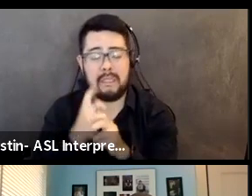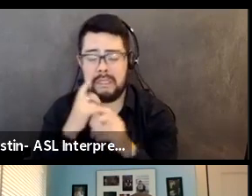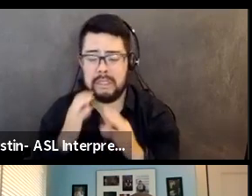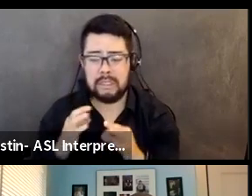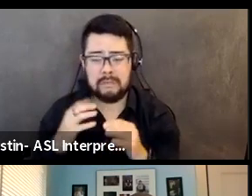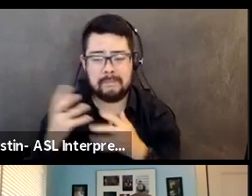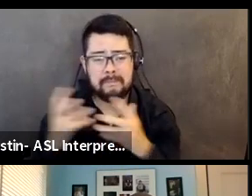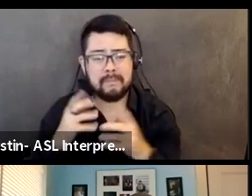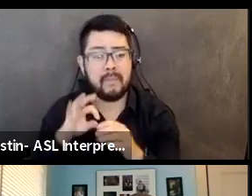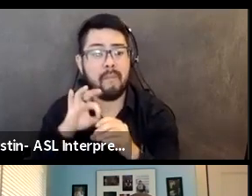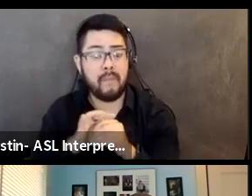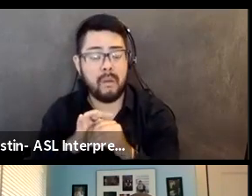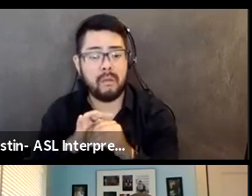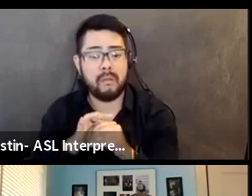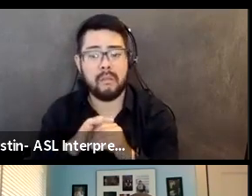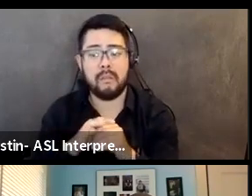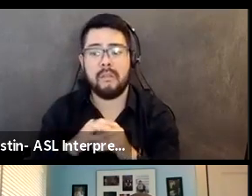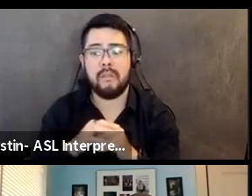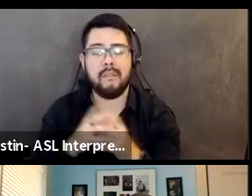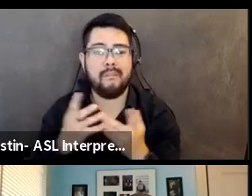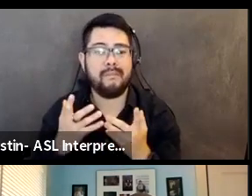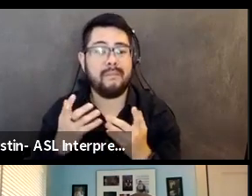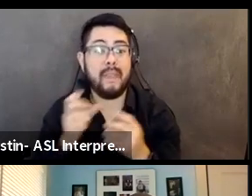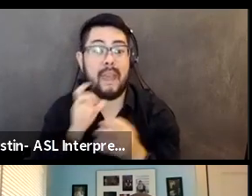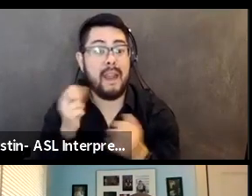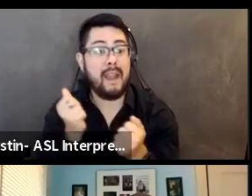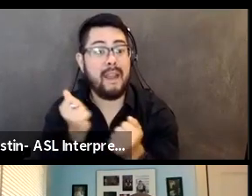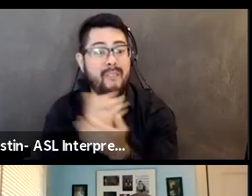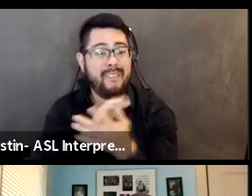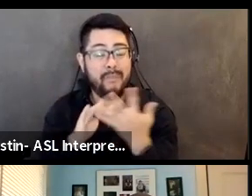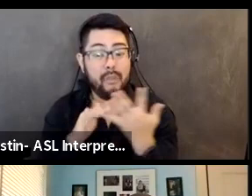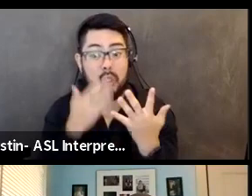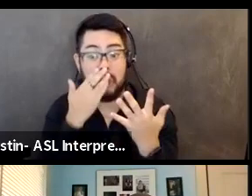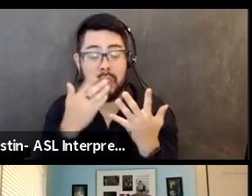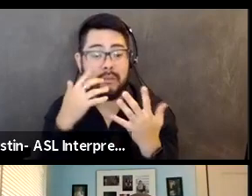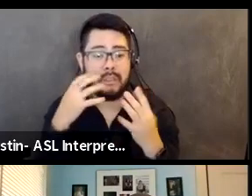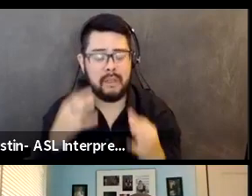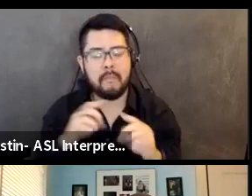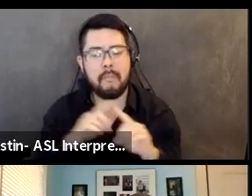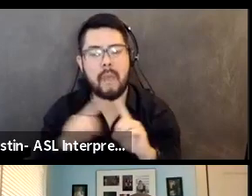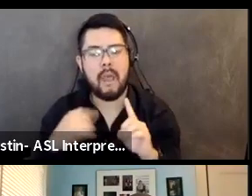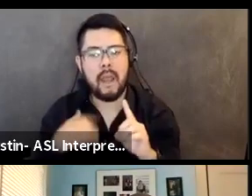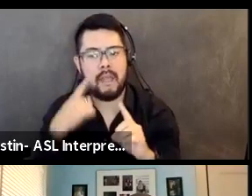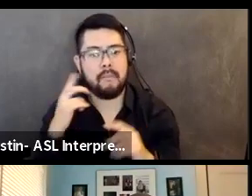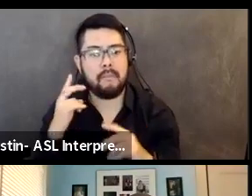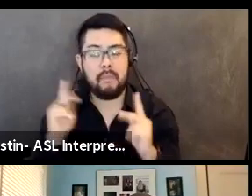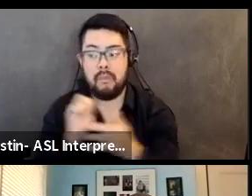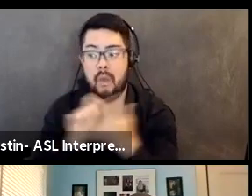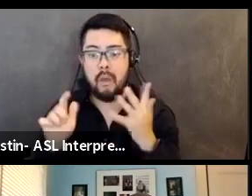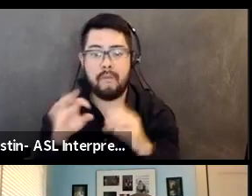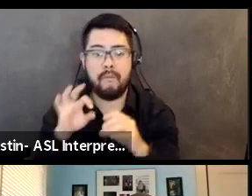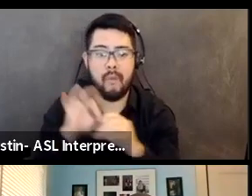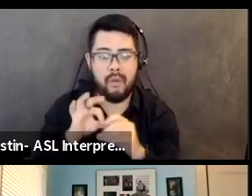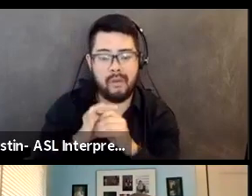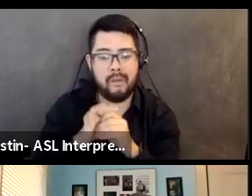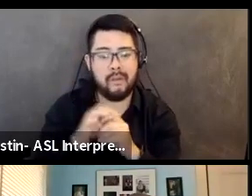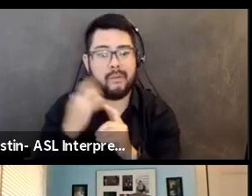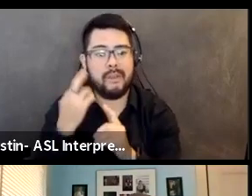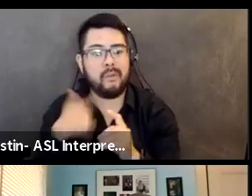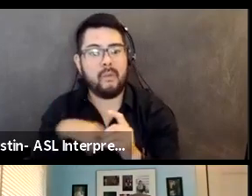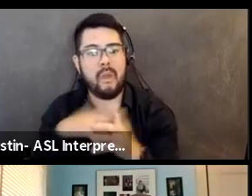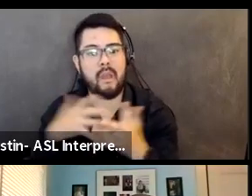decision with not great choices um and i think everybody voted with the intent to keep their school communities